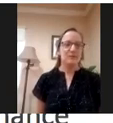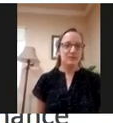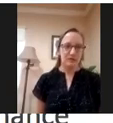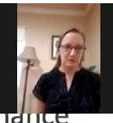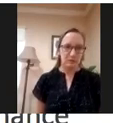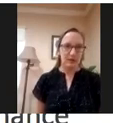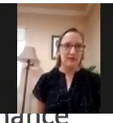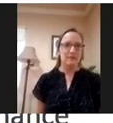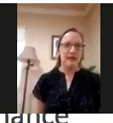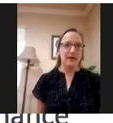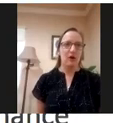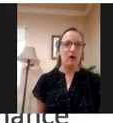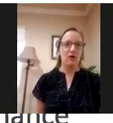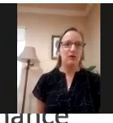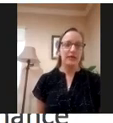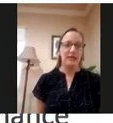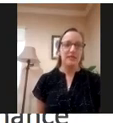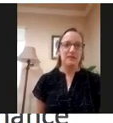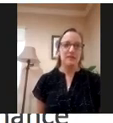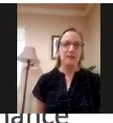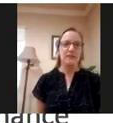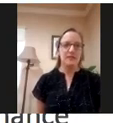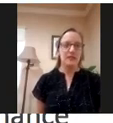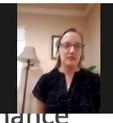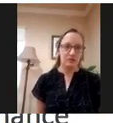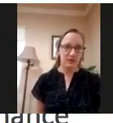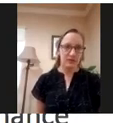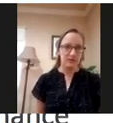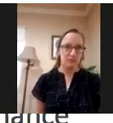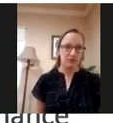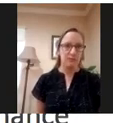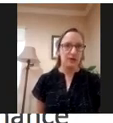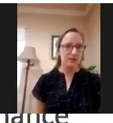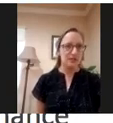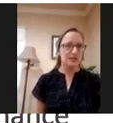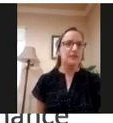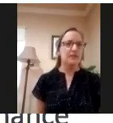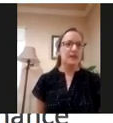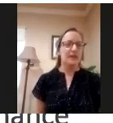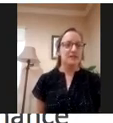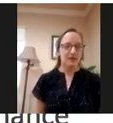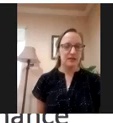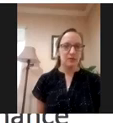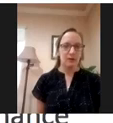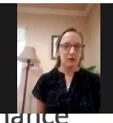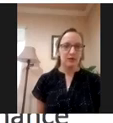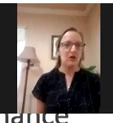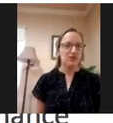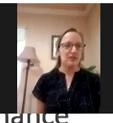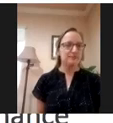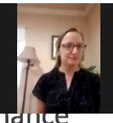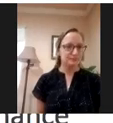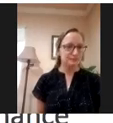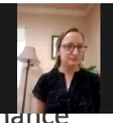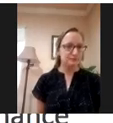The sponsor is required to provide all land and real estate associated with the project, and that does count as part of the cost